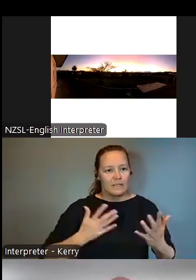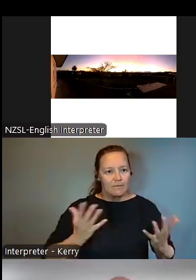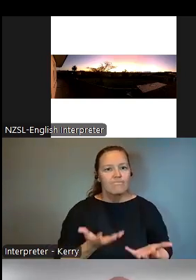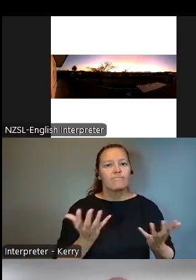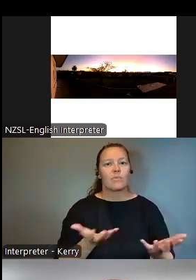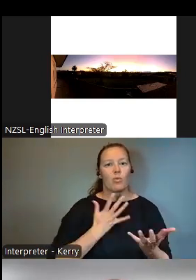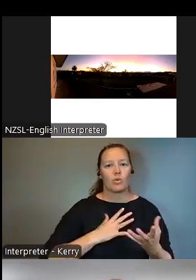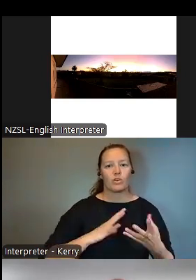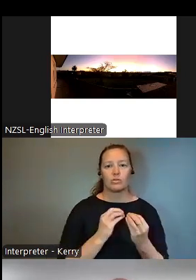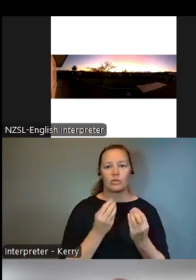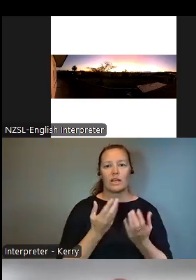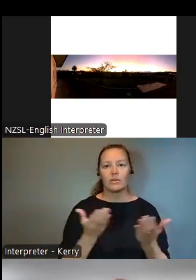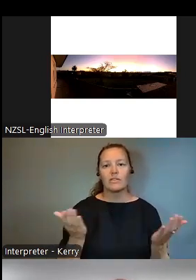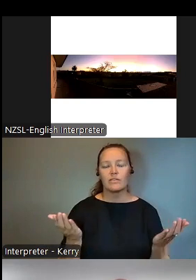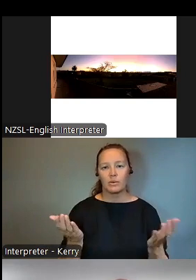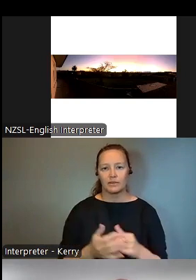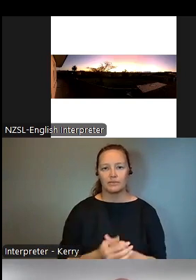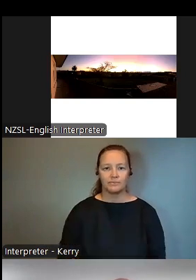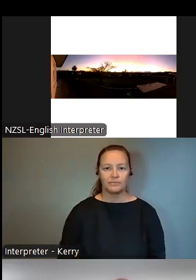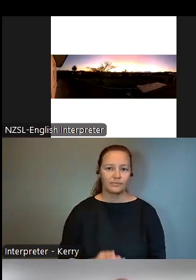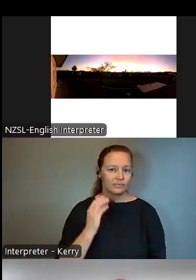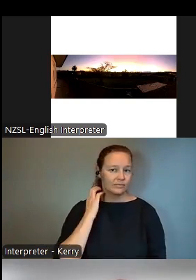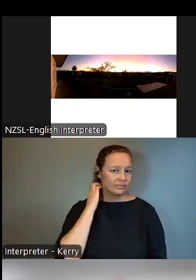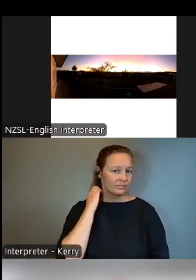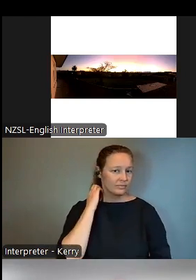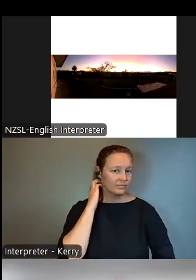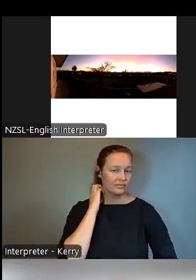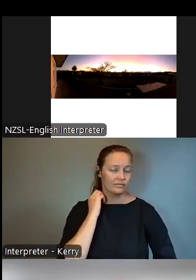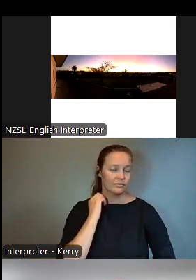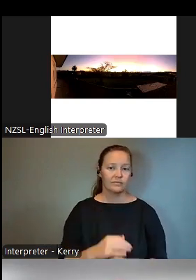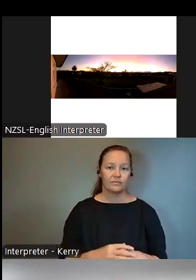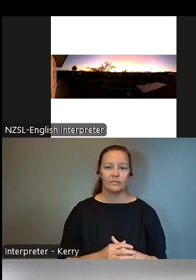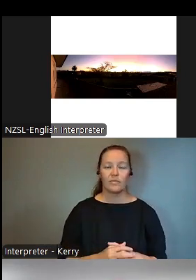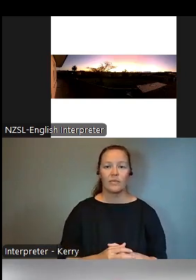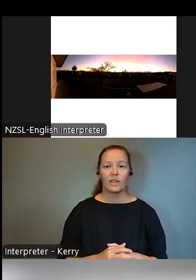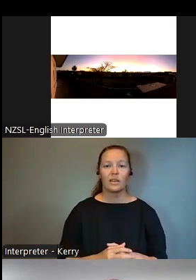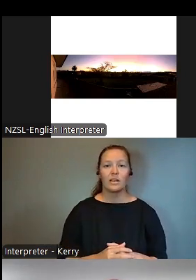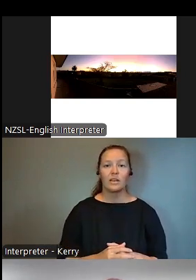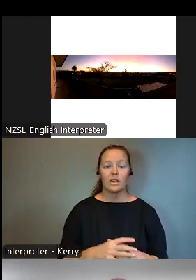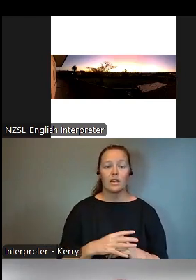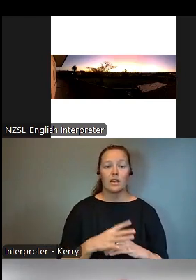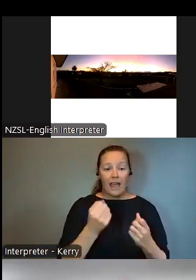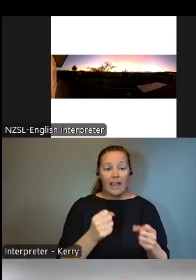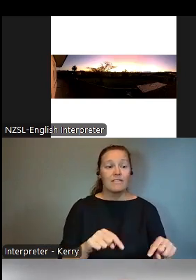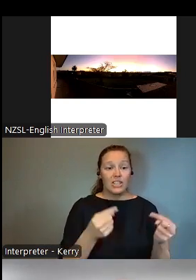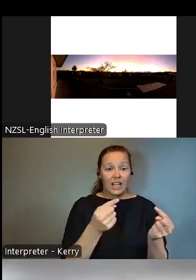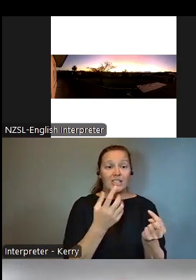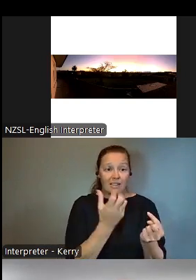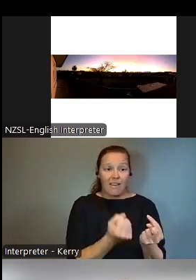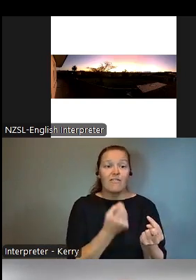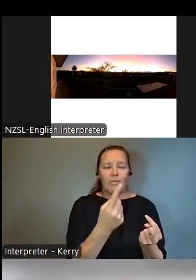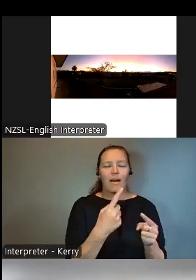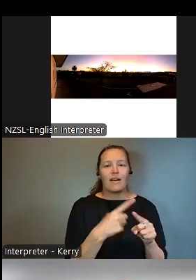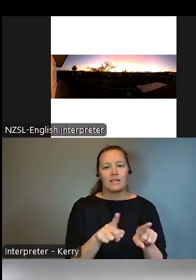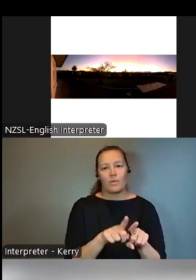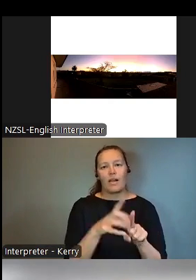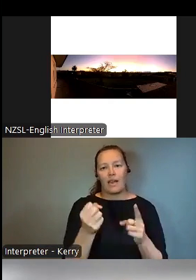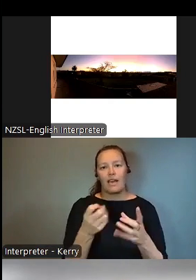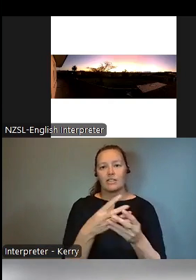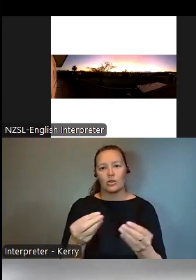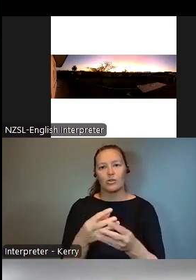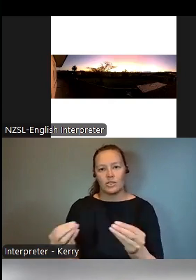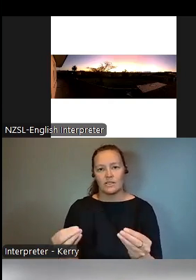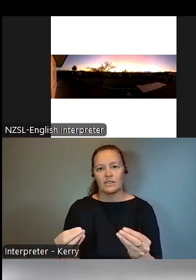for everybody that's part of our system. Not only are there challenges in front of us, but there are also solutions to it. And